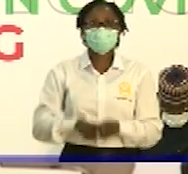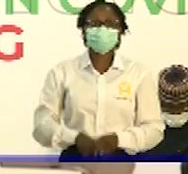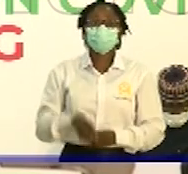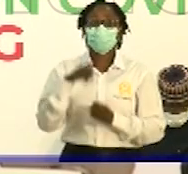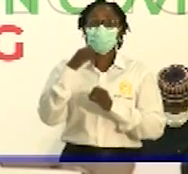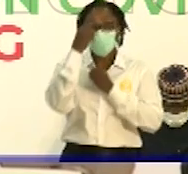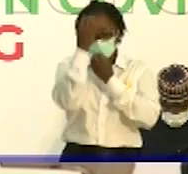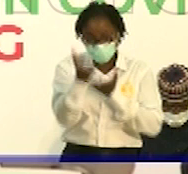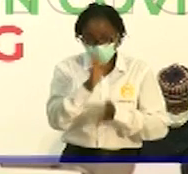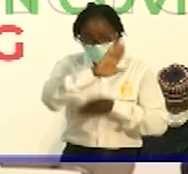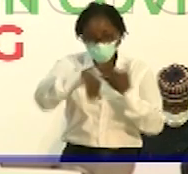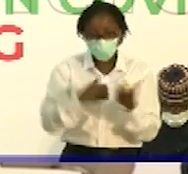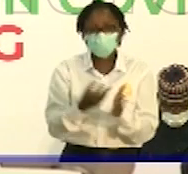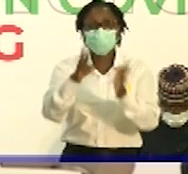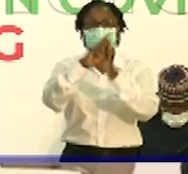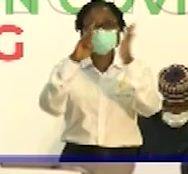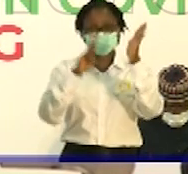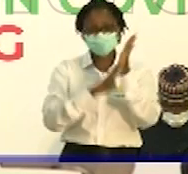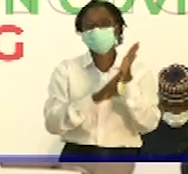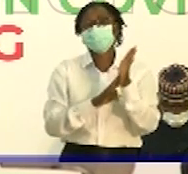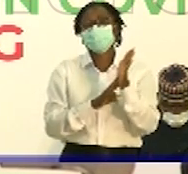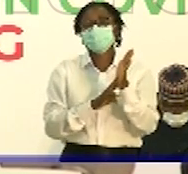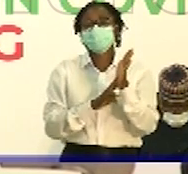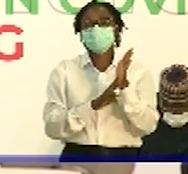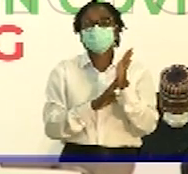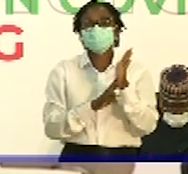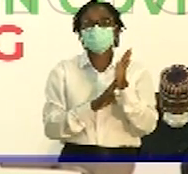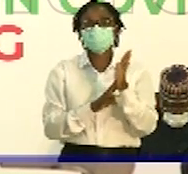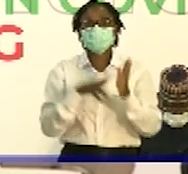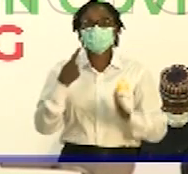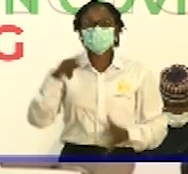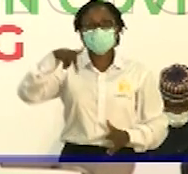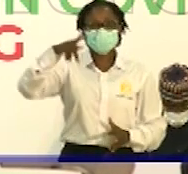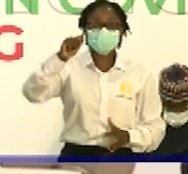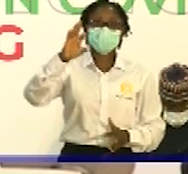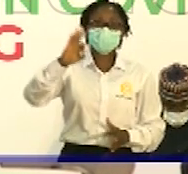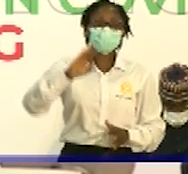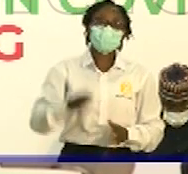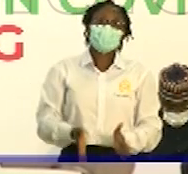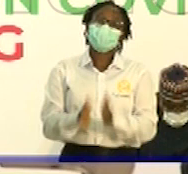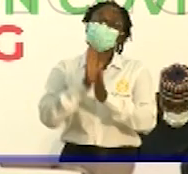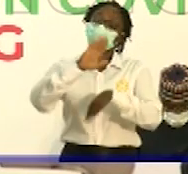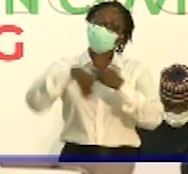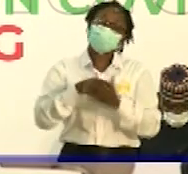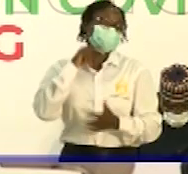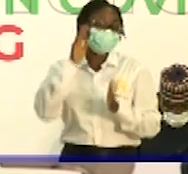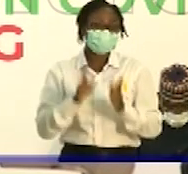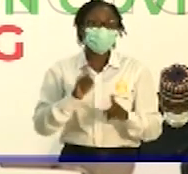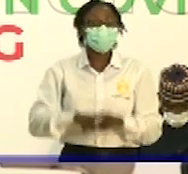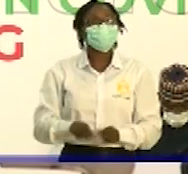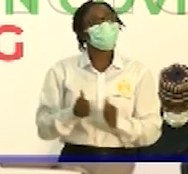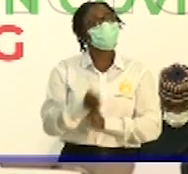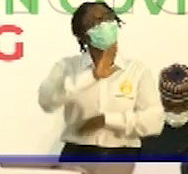by non-pharmaceutical interventions. The PTF urges all Nigerians to take the guidelines